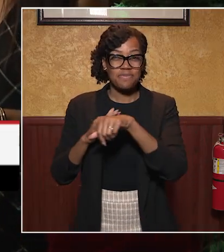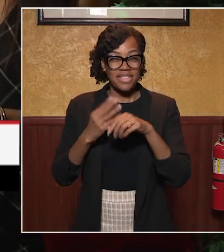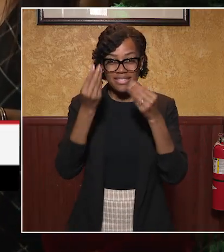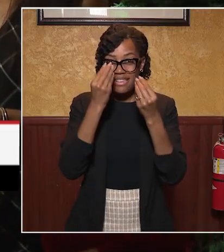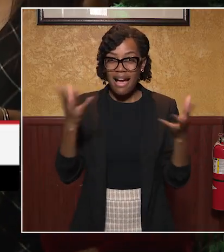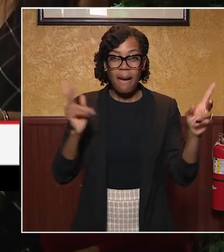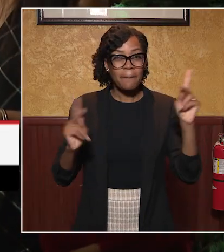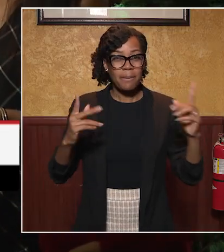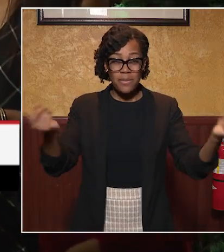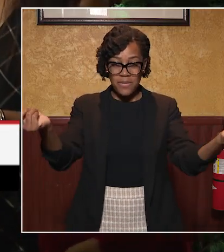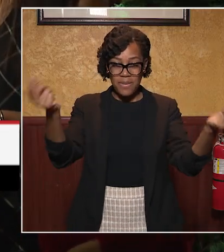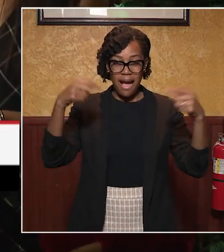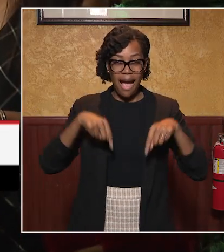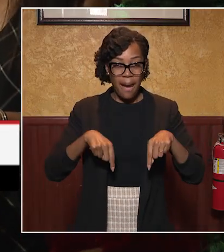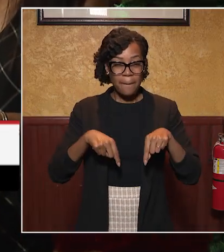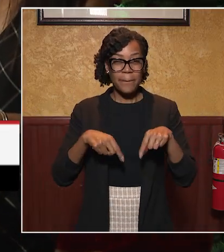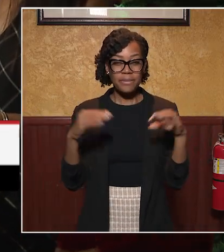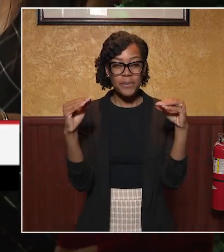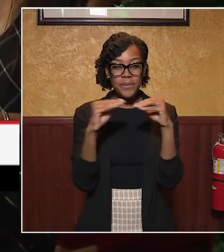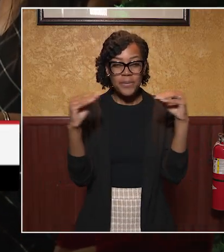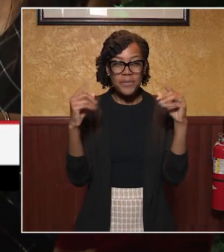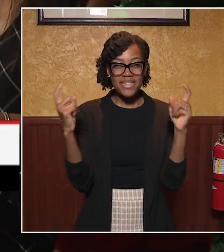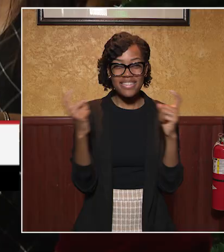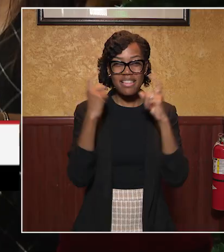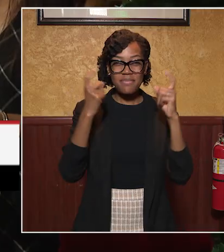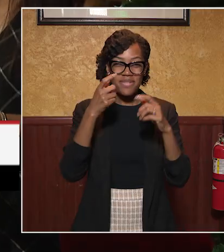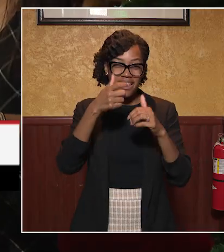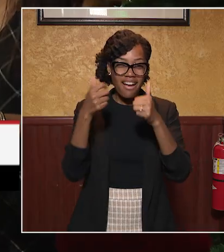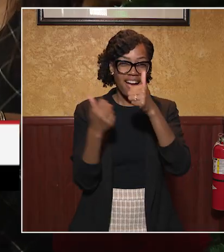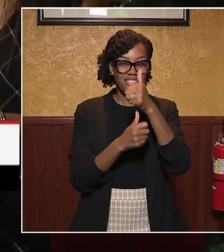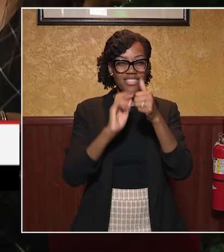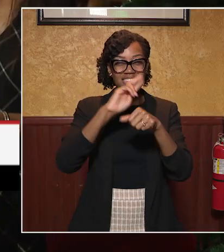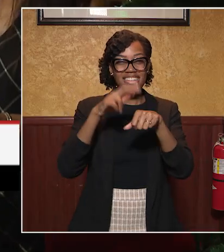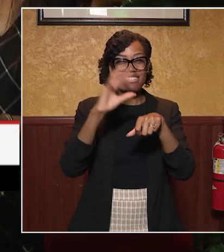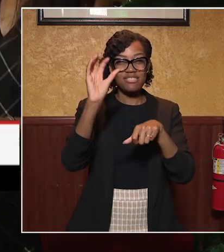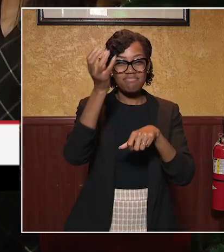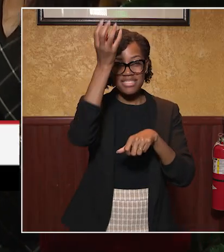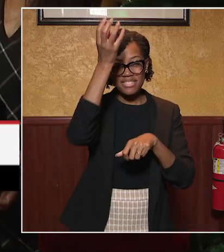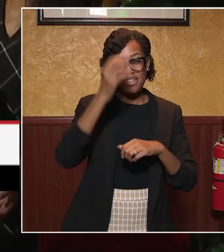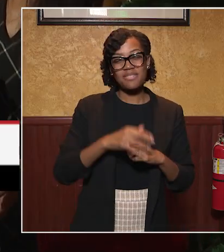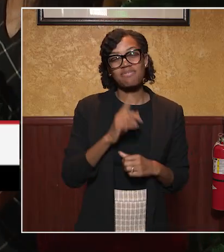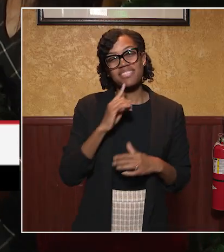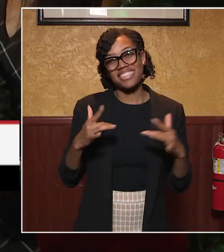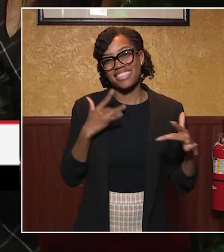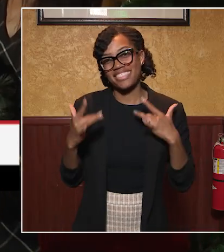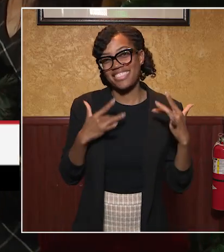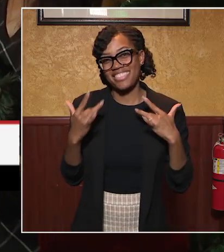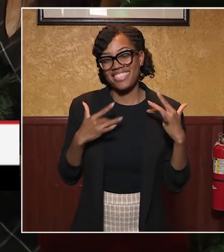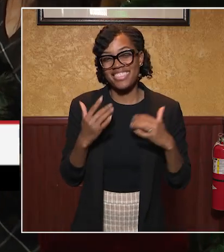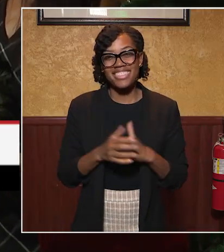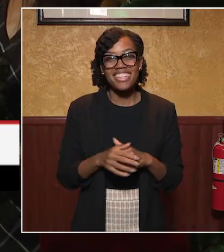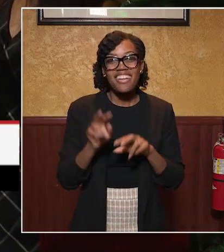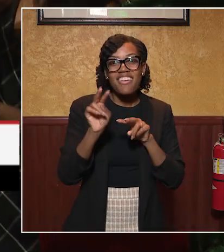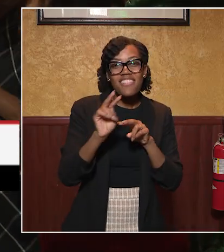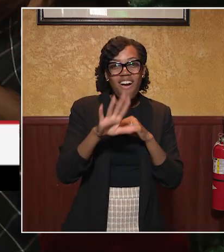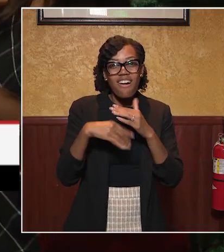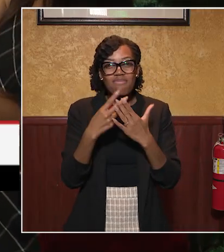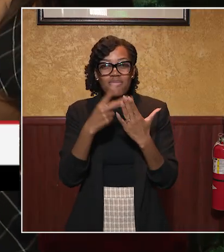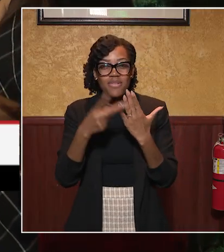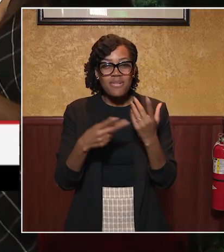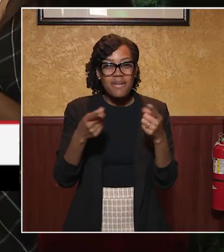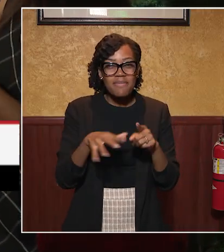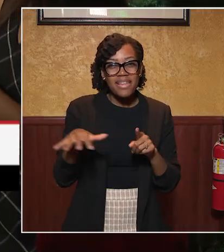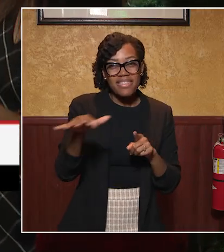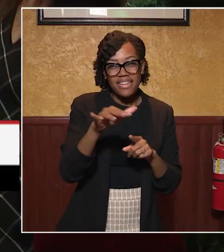and celebrate under the National Mistletoe. And stay tuned for all sorts of other fun, engaging programming that will happen there this season. Thank you so